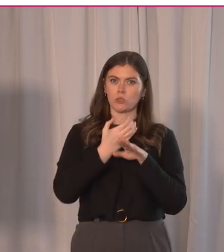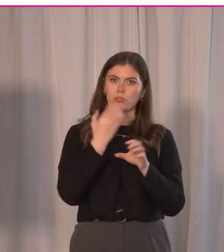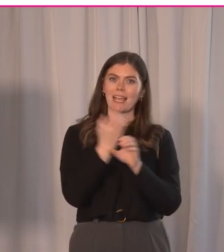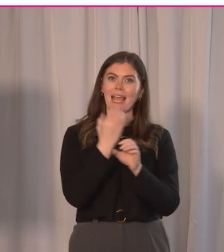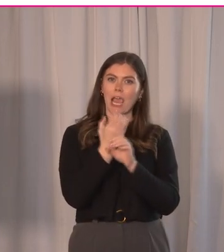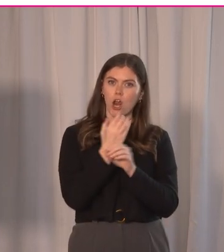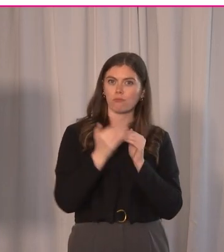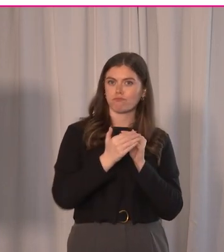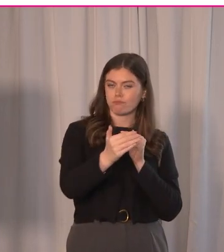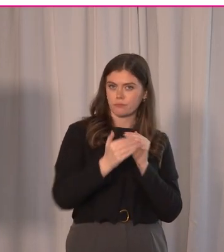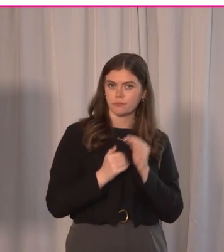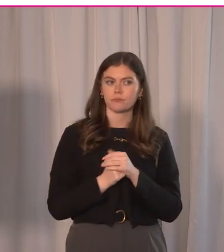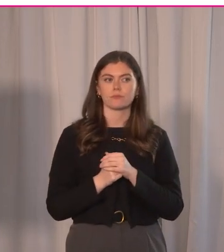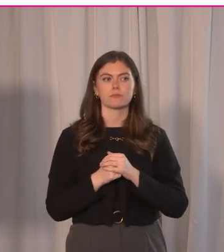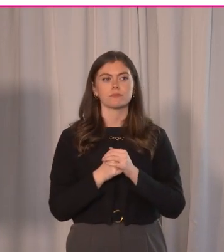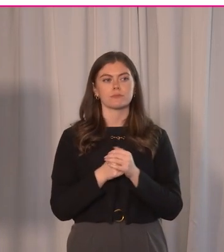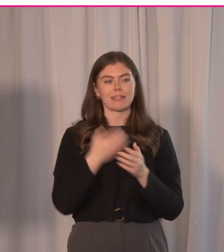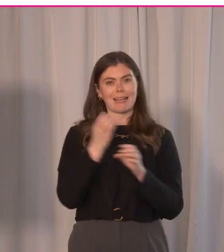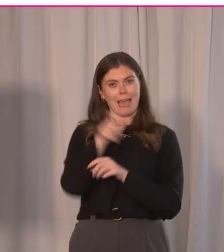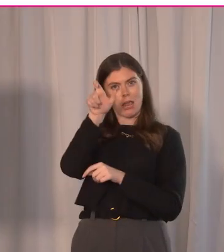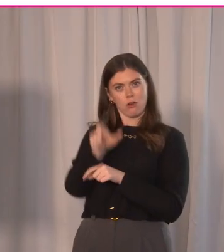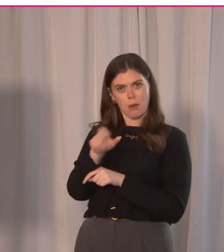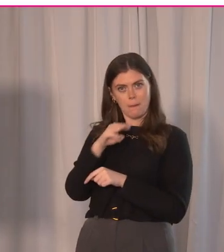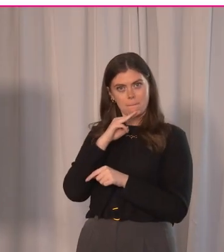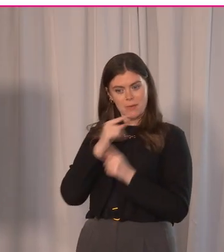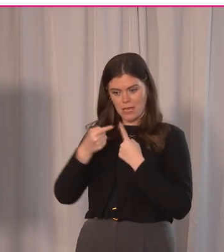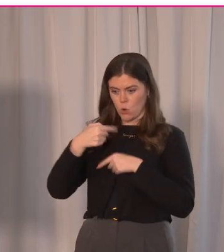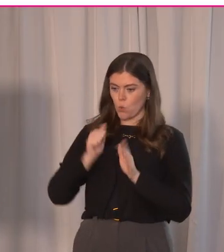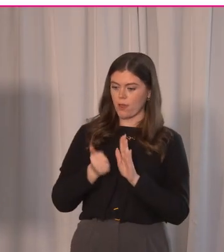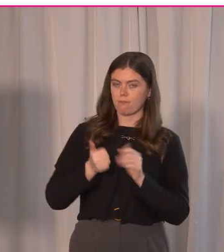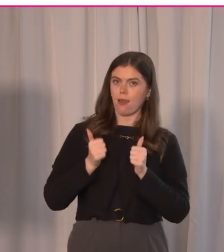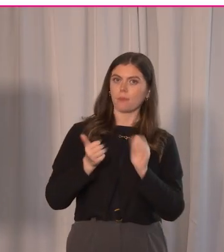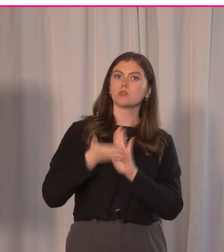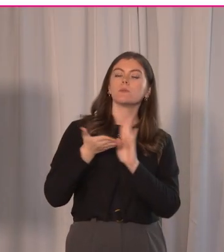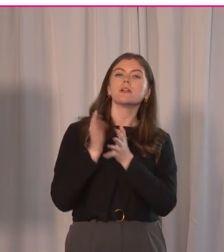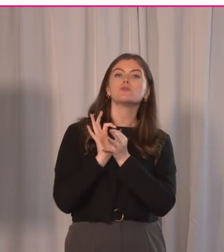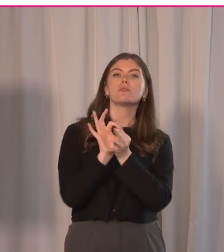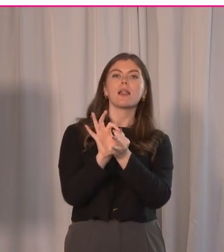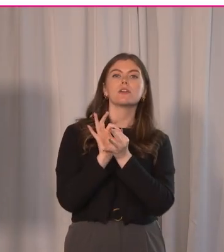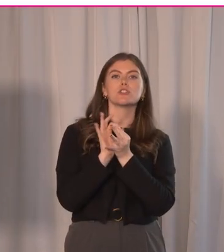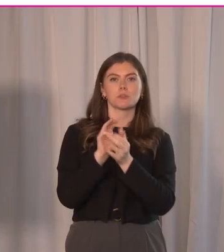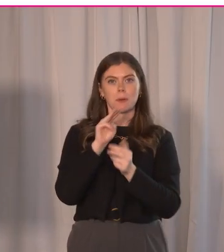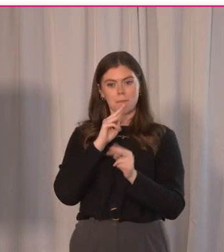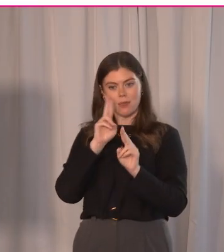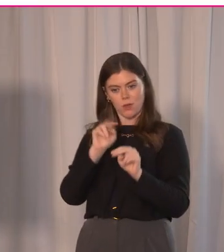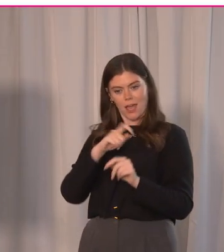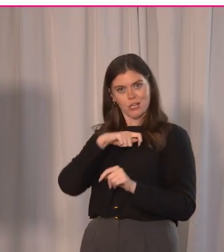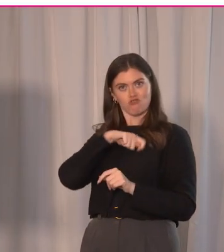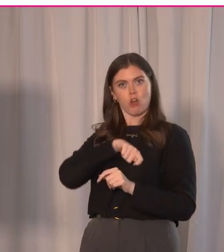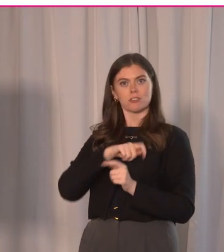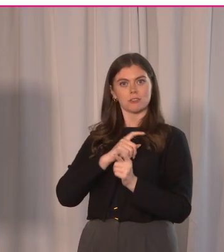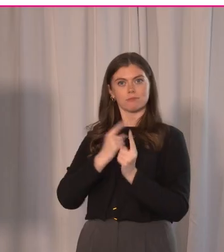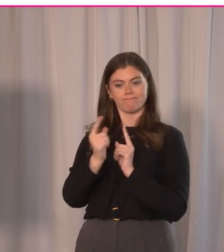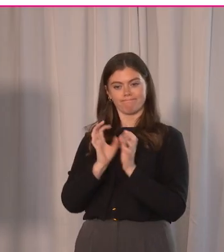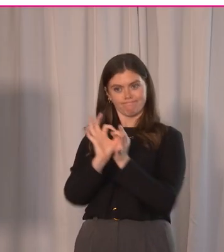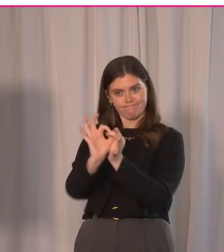carer. The continuity that enables you to build a relationship so that trust becomes established